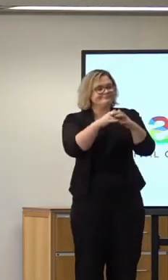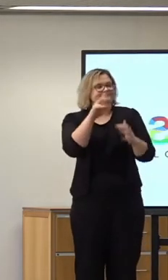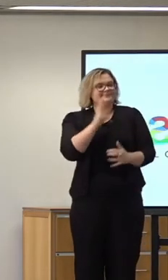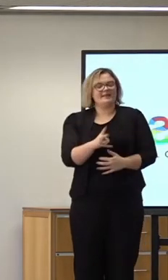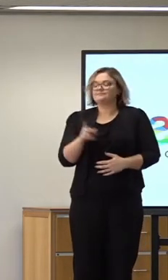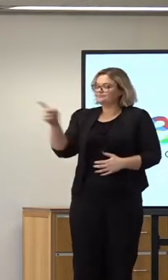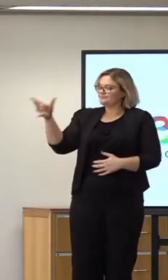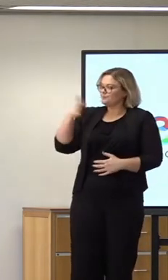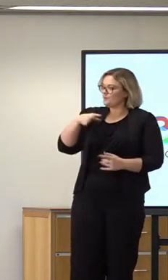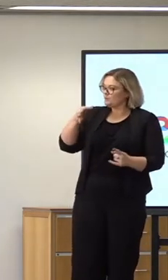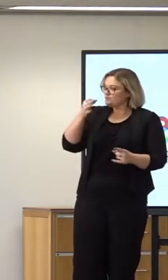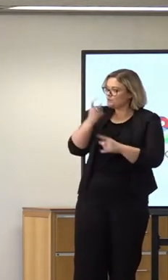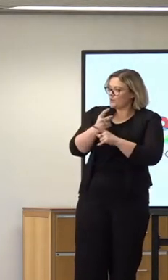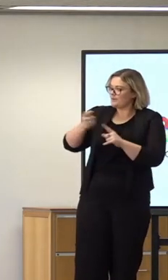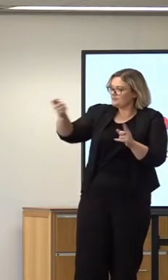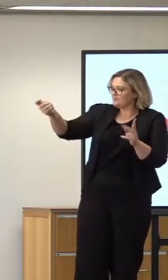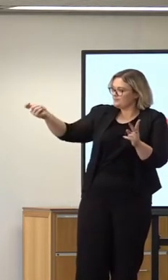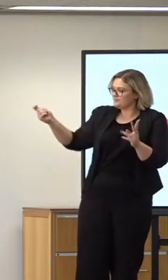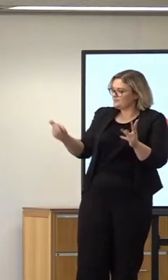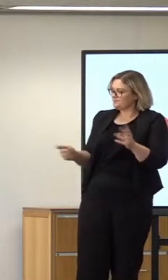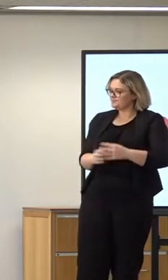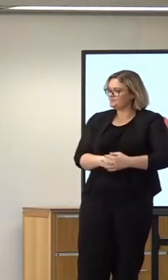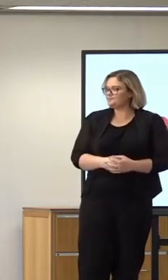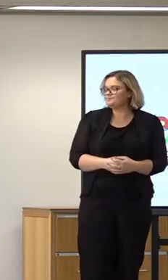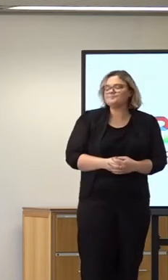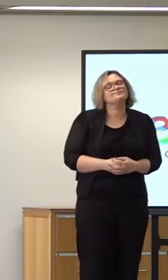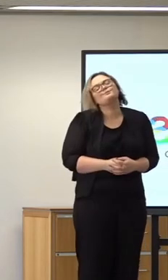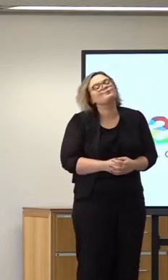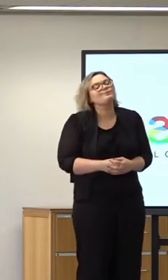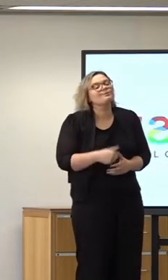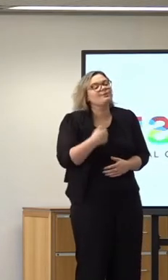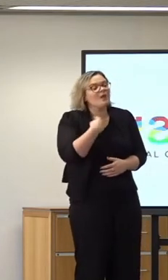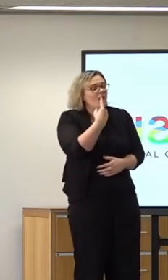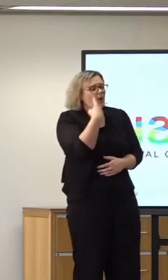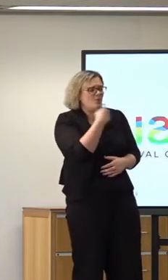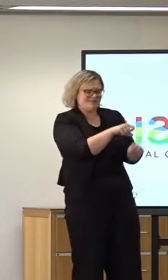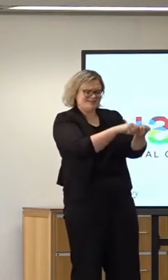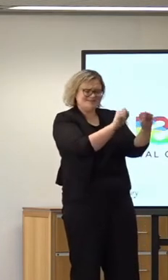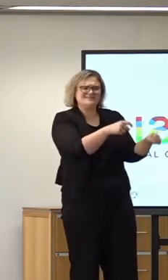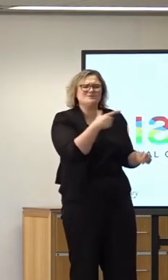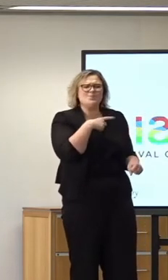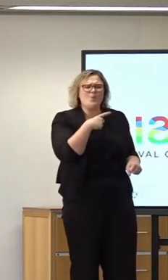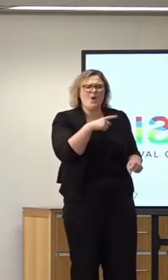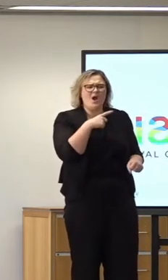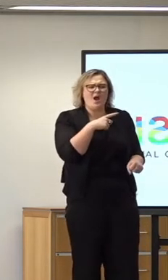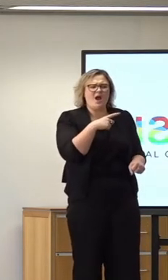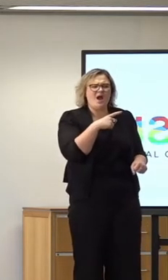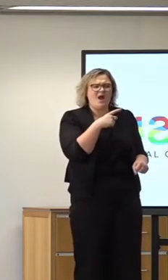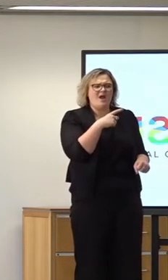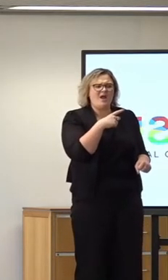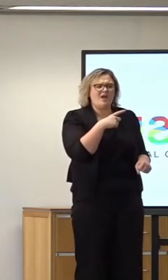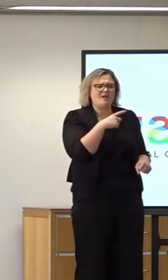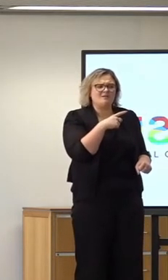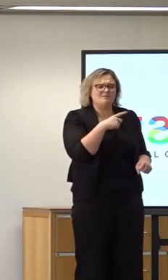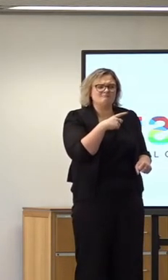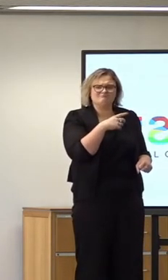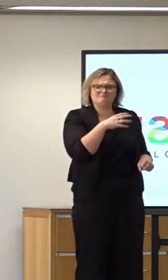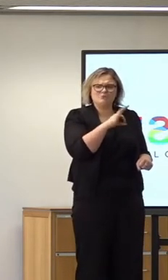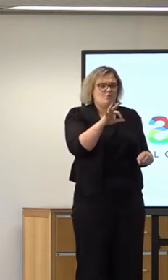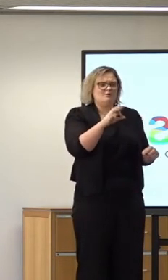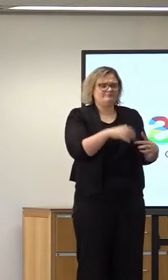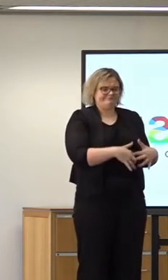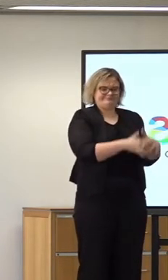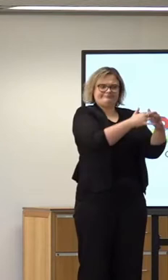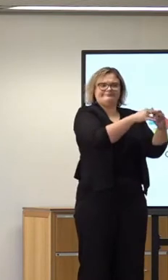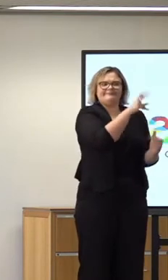start, and then we'll go around the panel? Yeah, when I look at the system, why would you want to rebuild that? Why not start again? If we start again,